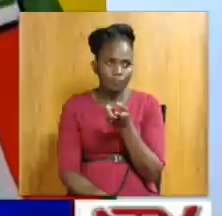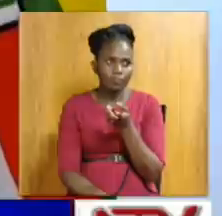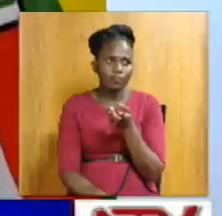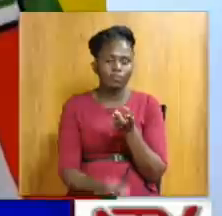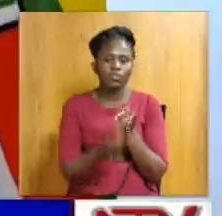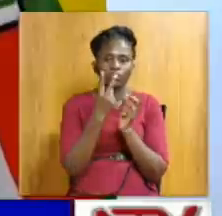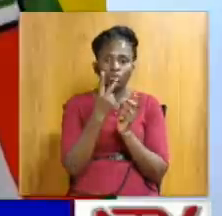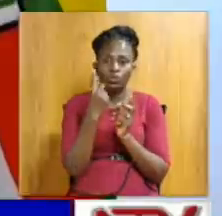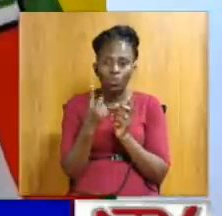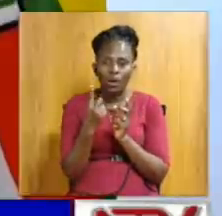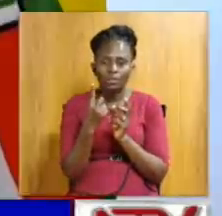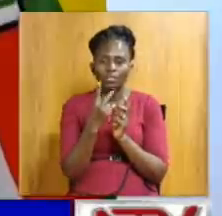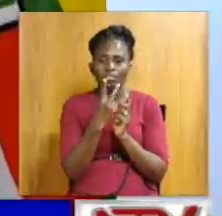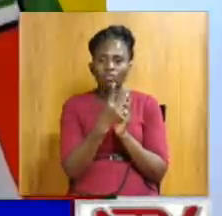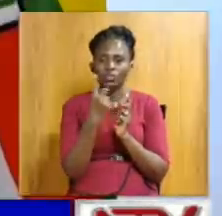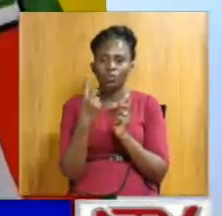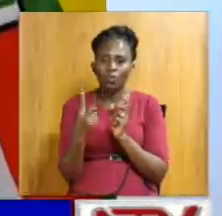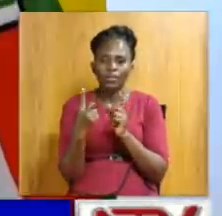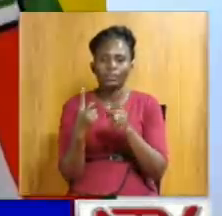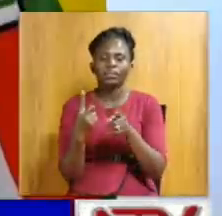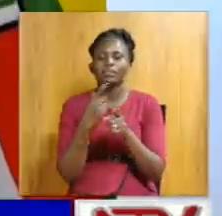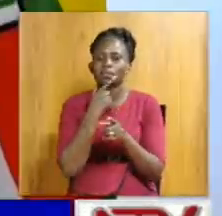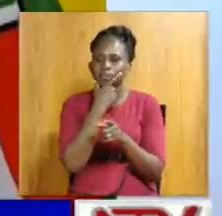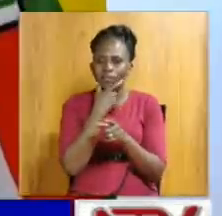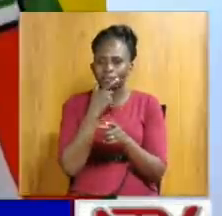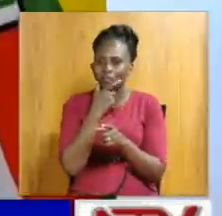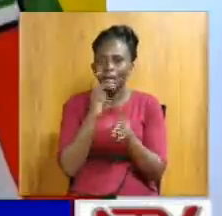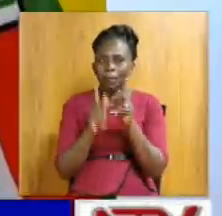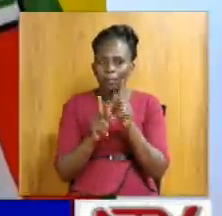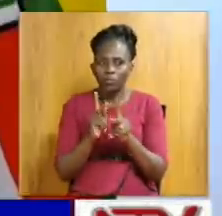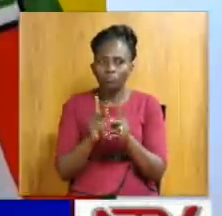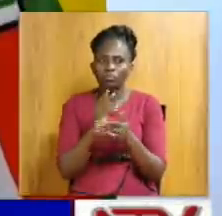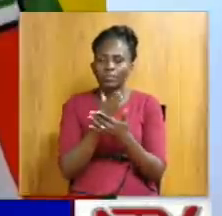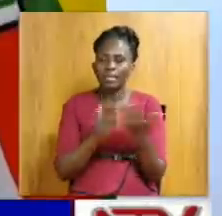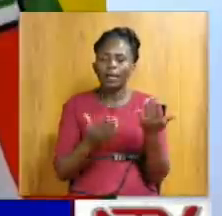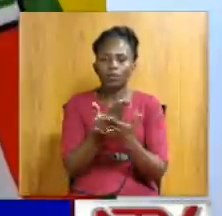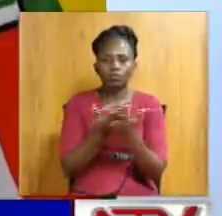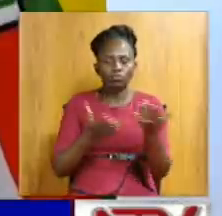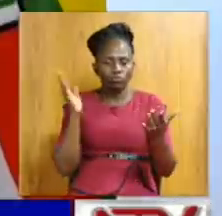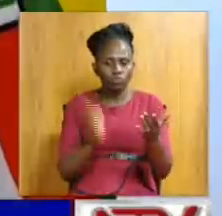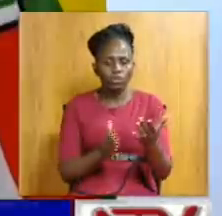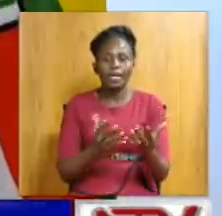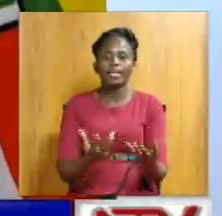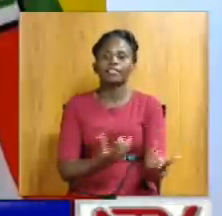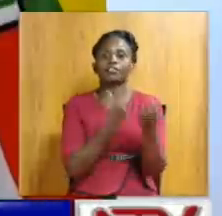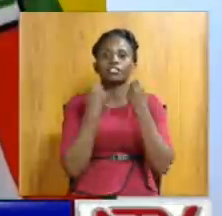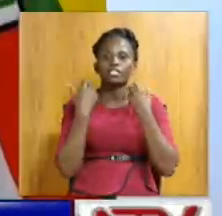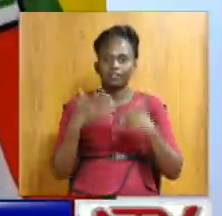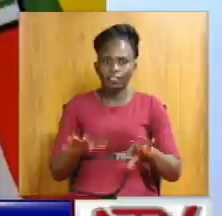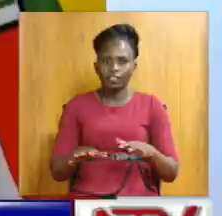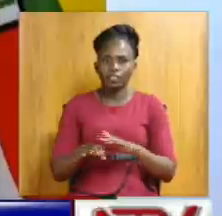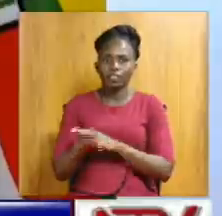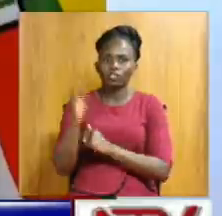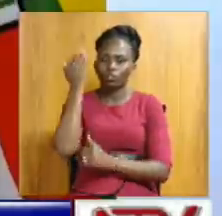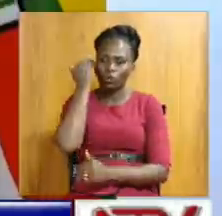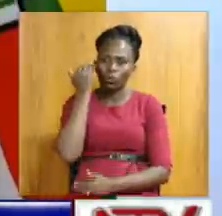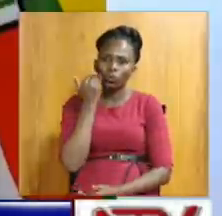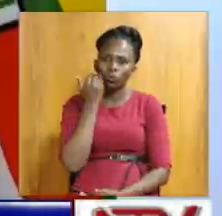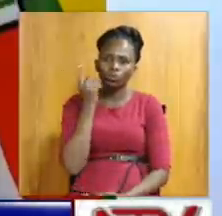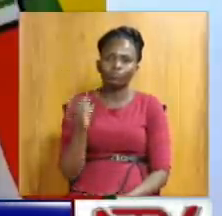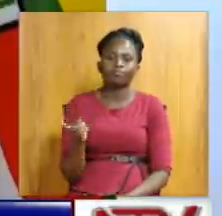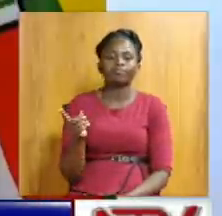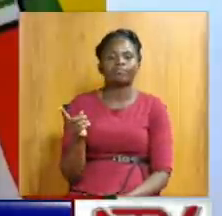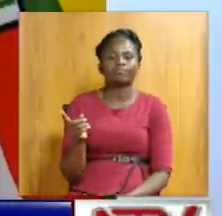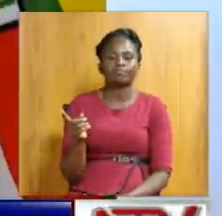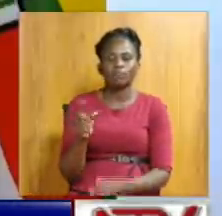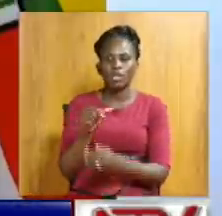21 suspects connected to those Bijambias have been arrested and are now in the courts of law.